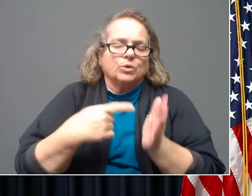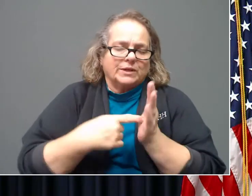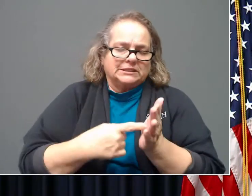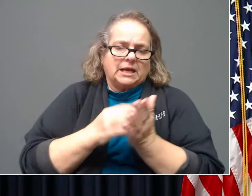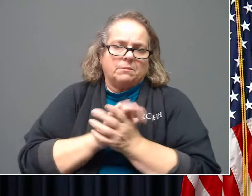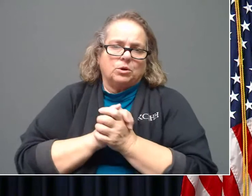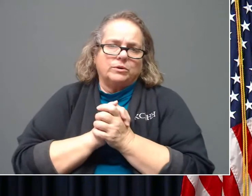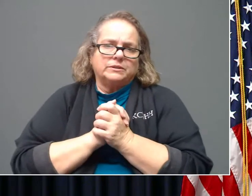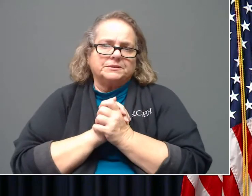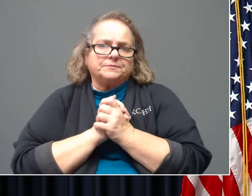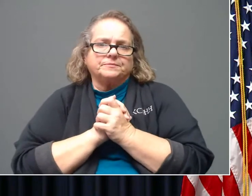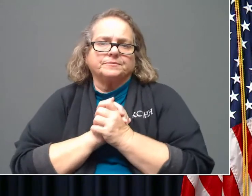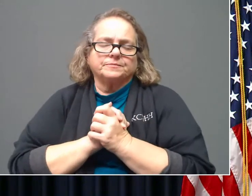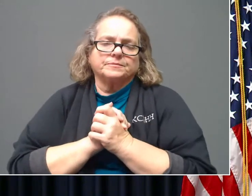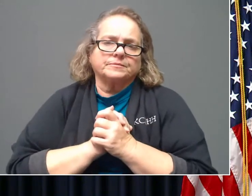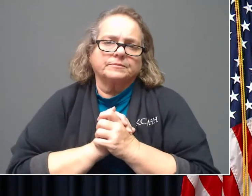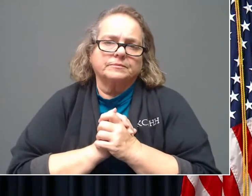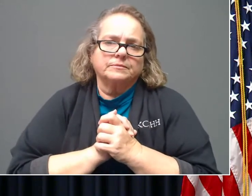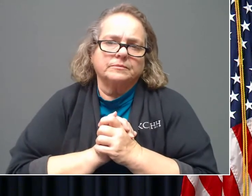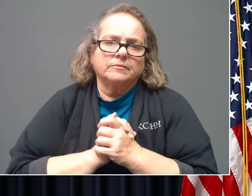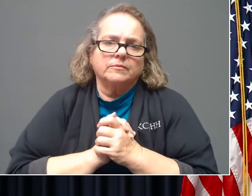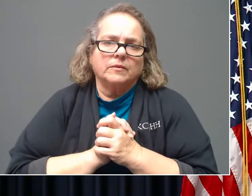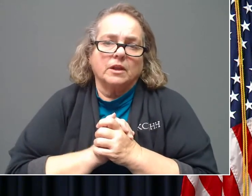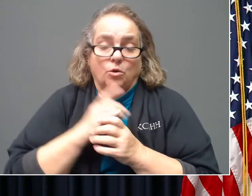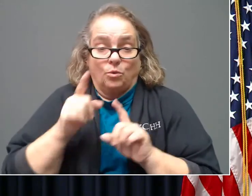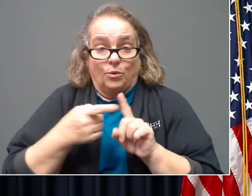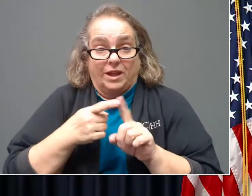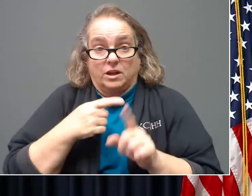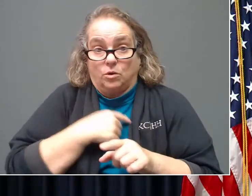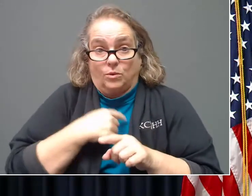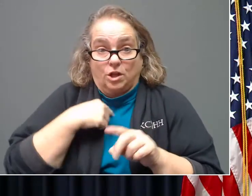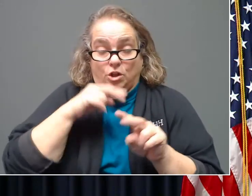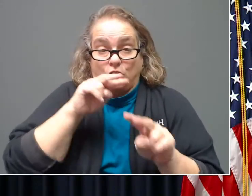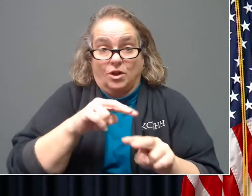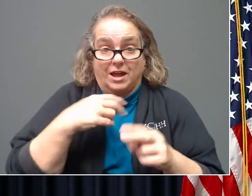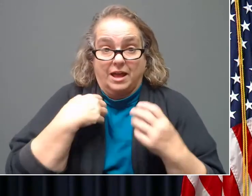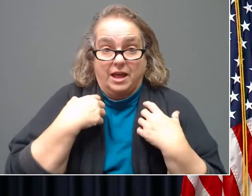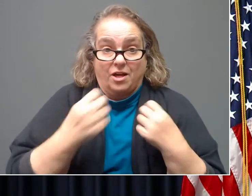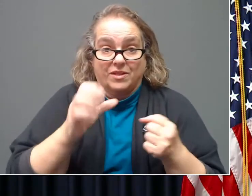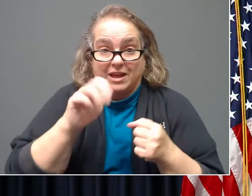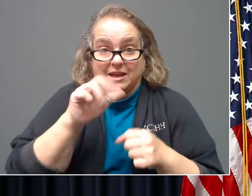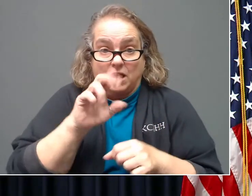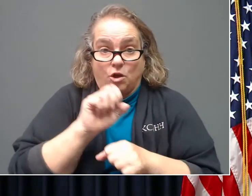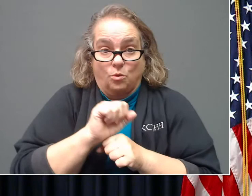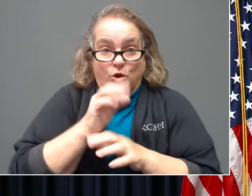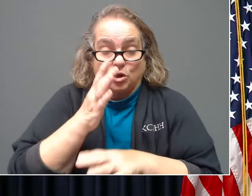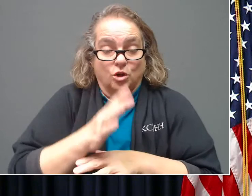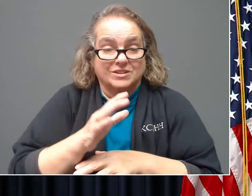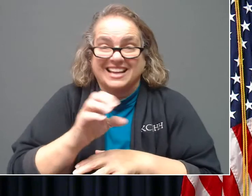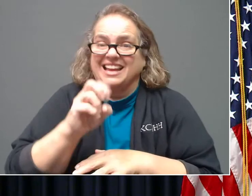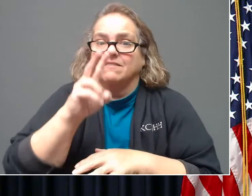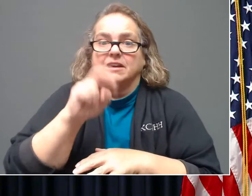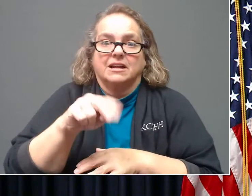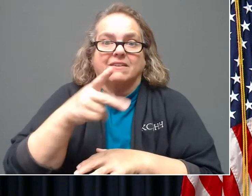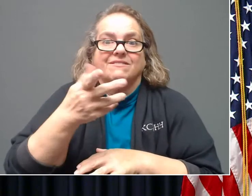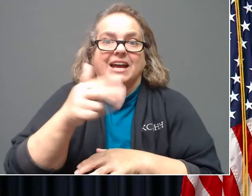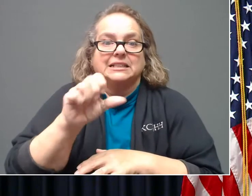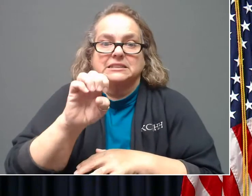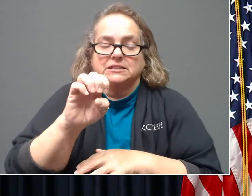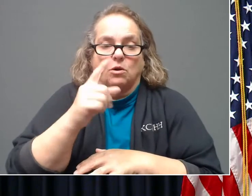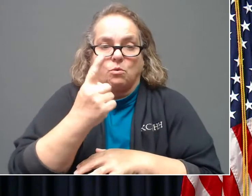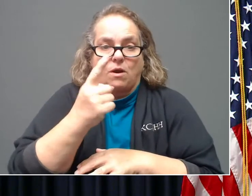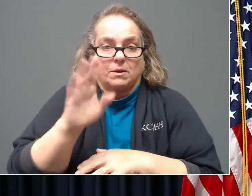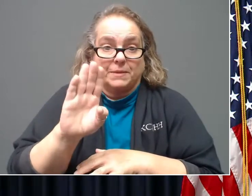When we looked at just healthcare workers, or even phase 1B, groups could do